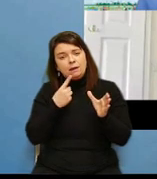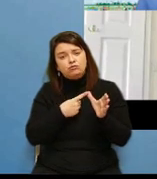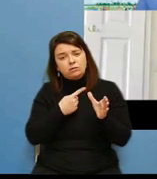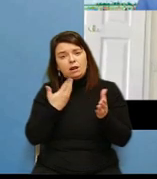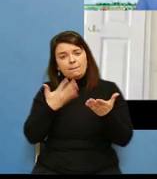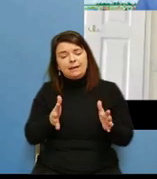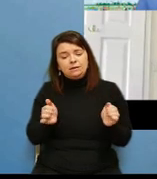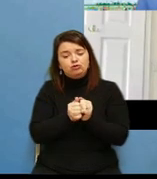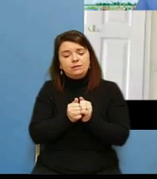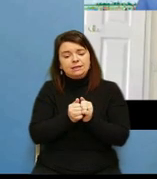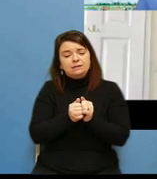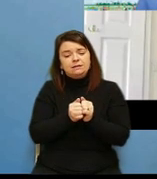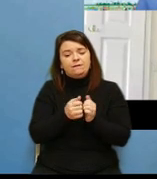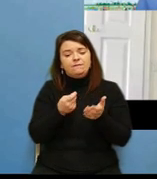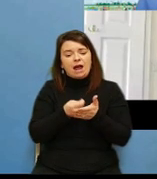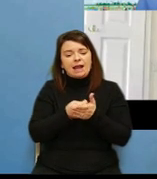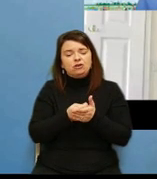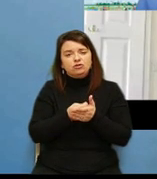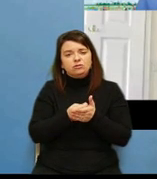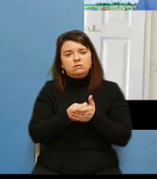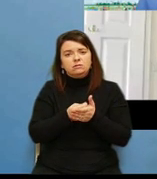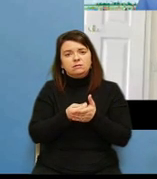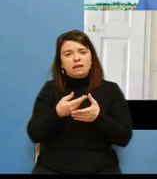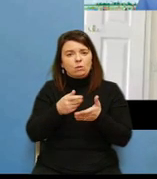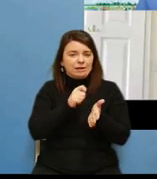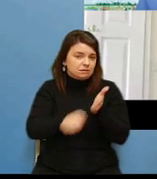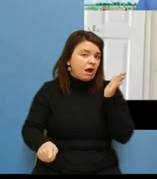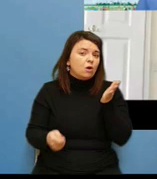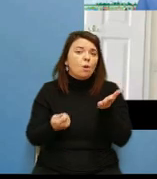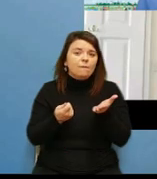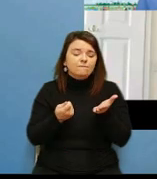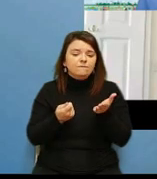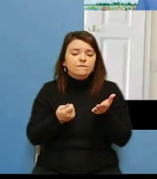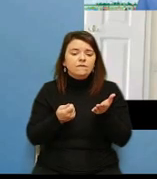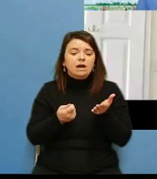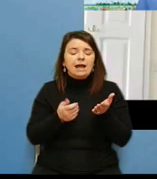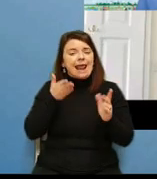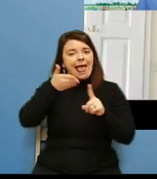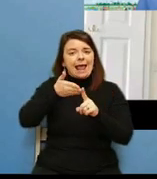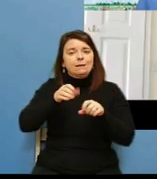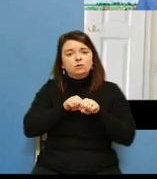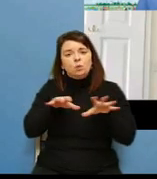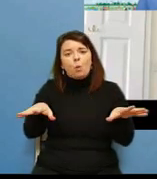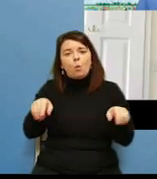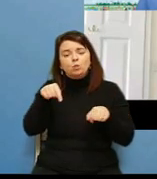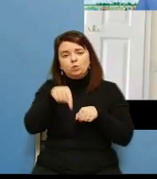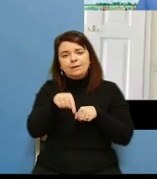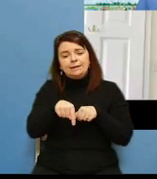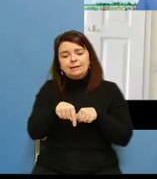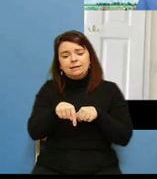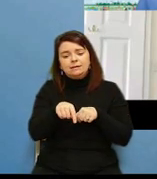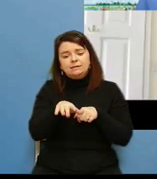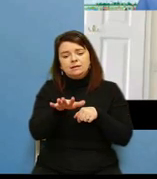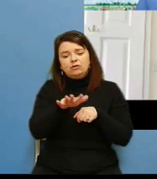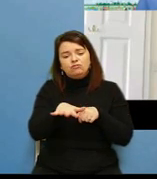next month, April, I'll have agreed a financial envelope, and we can sign off the finances and aim to launch this